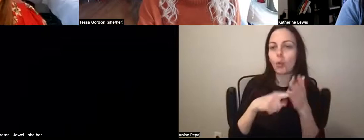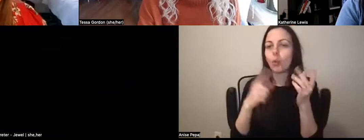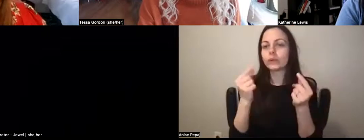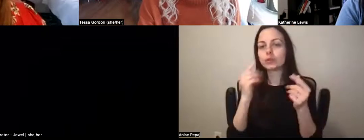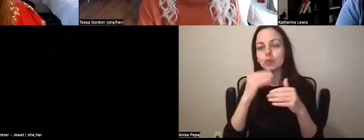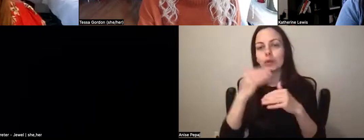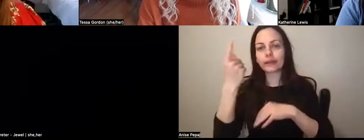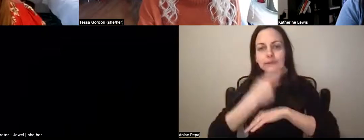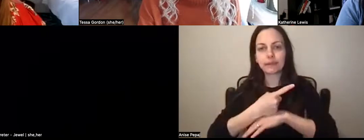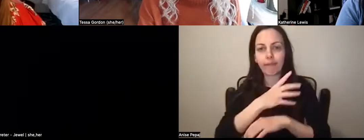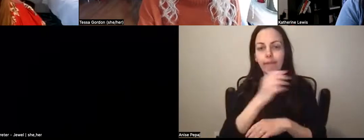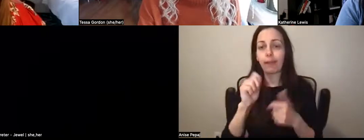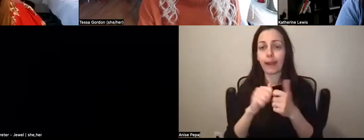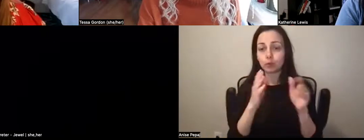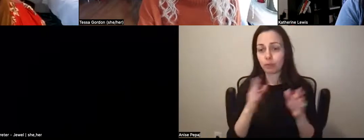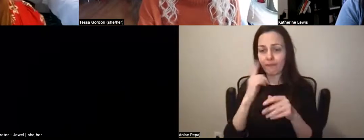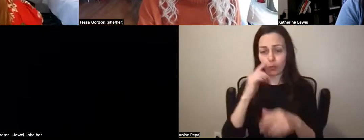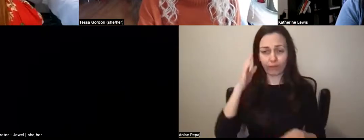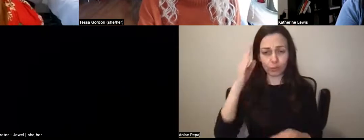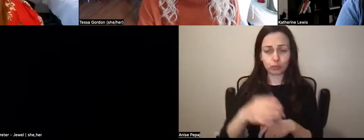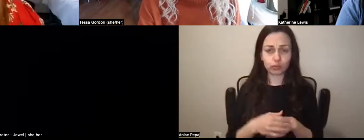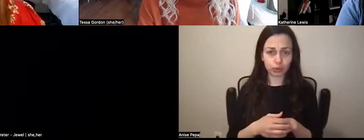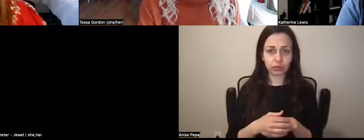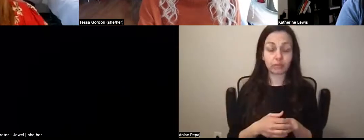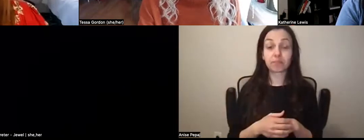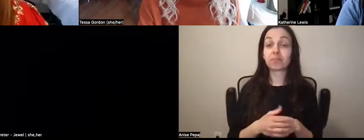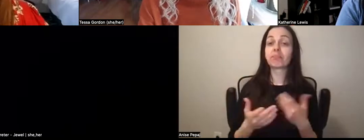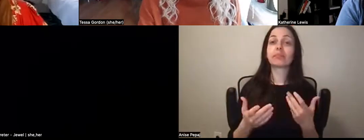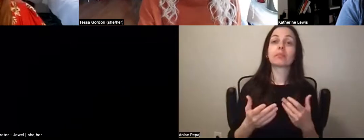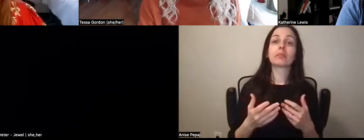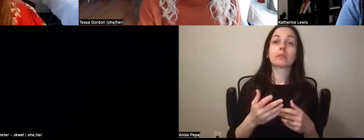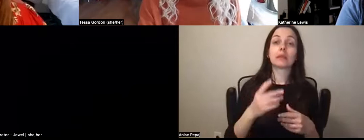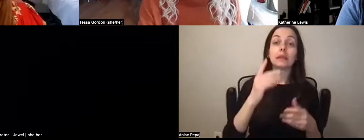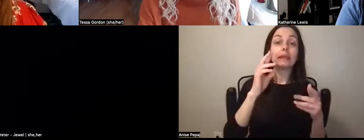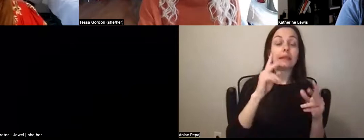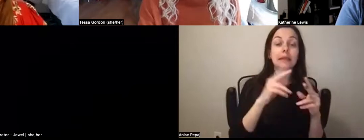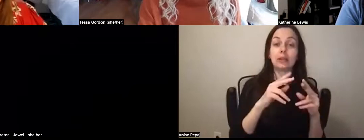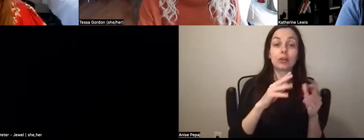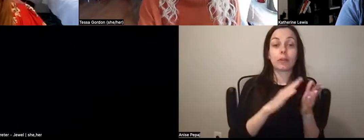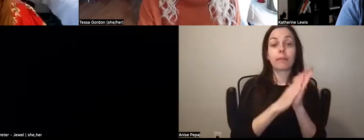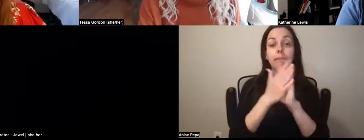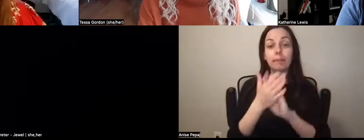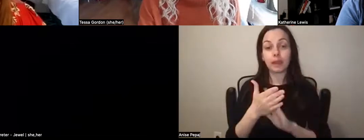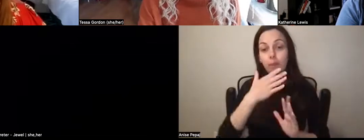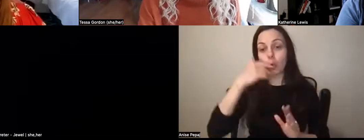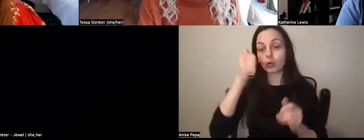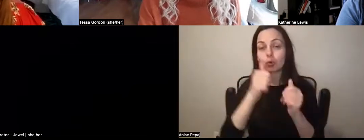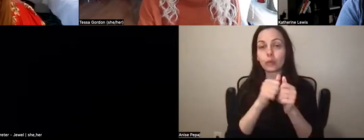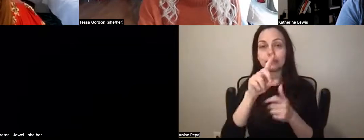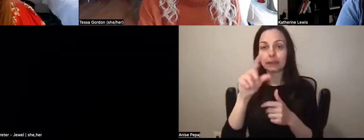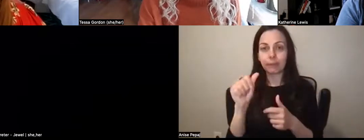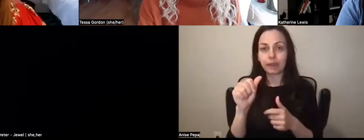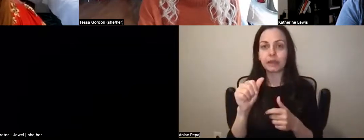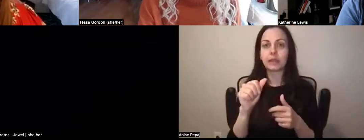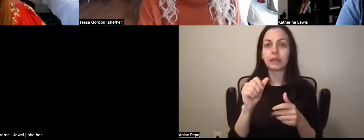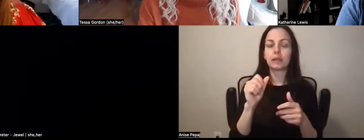of your life, and either age into disability or grow old as a disabled person. And that's something that too few of us